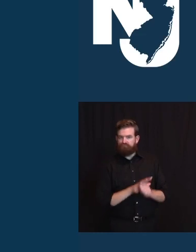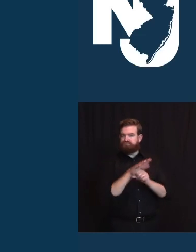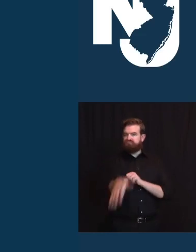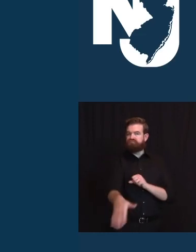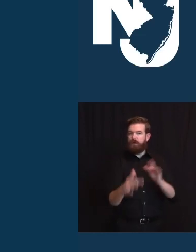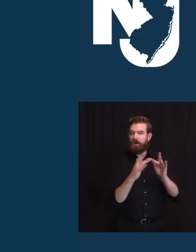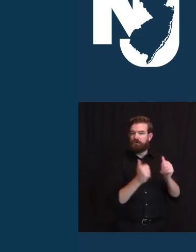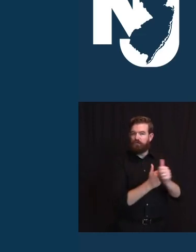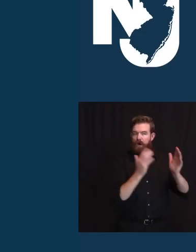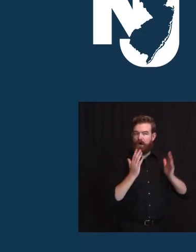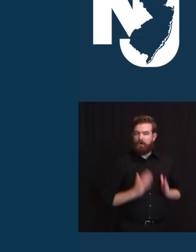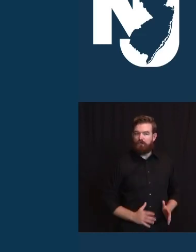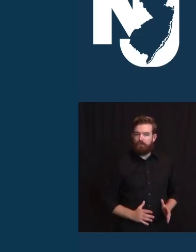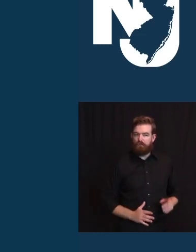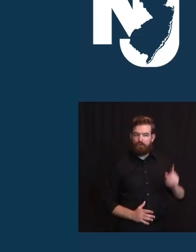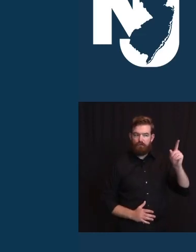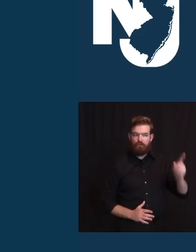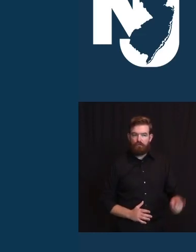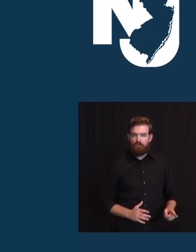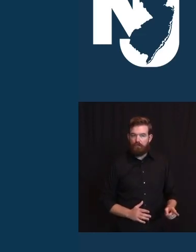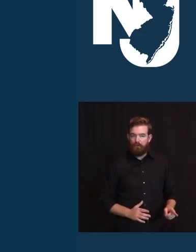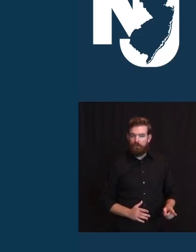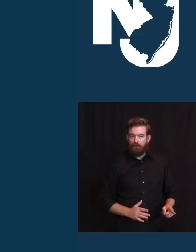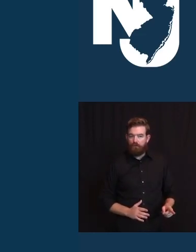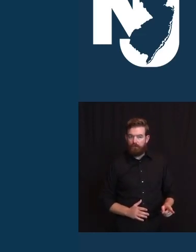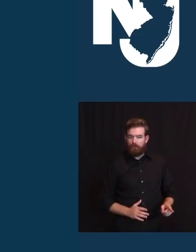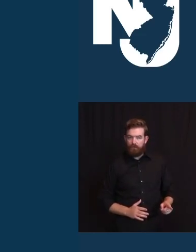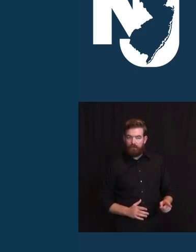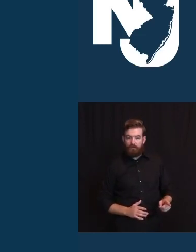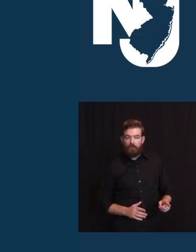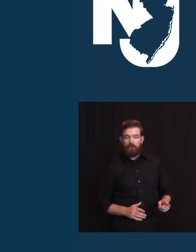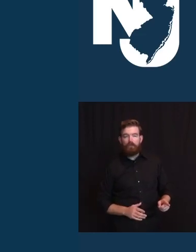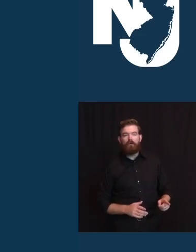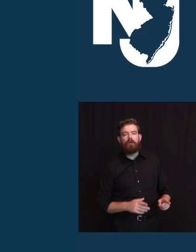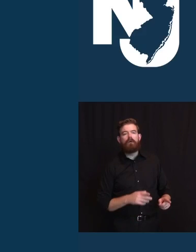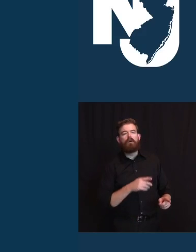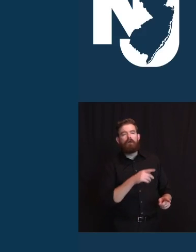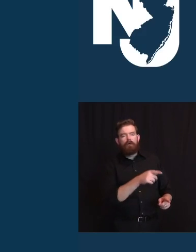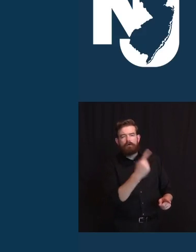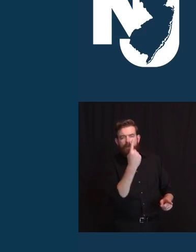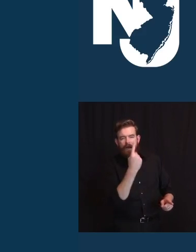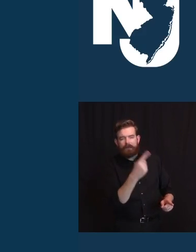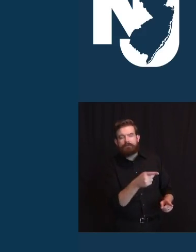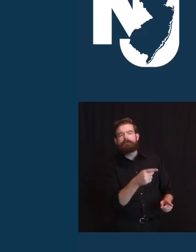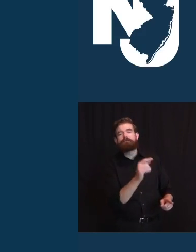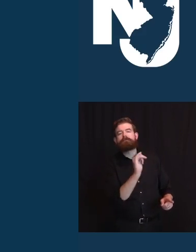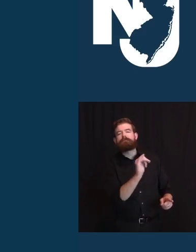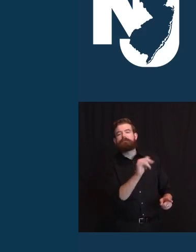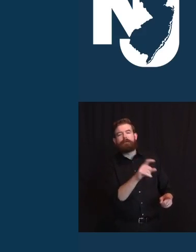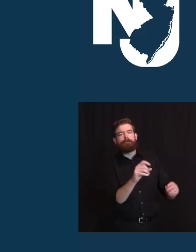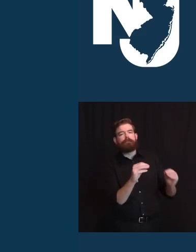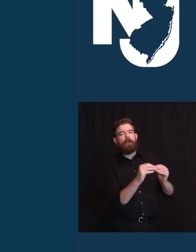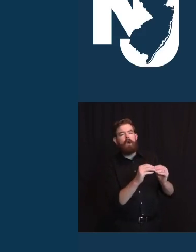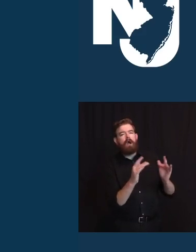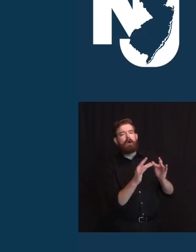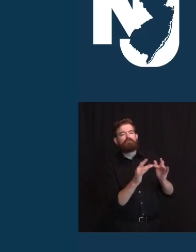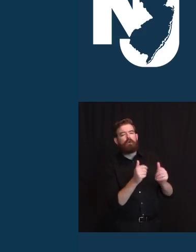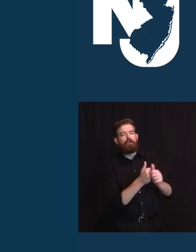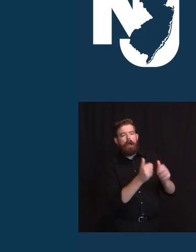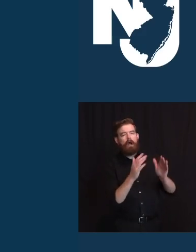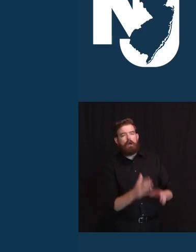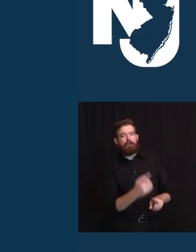residents. However, and Judy, this is the however that you and I come back to, more than half of the people our contact tracers get in